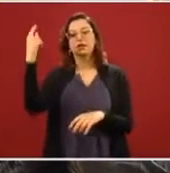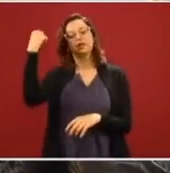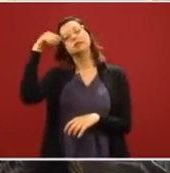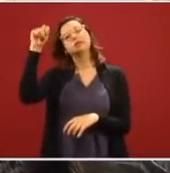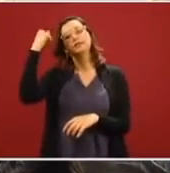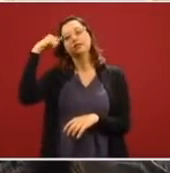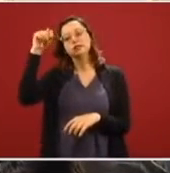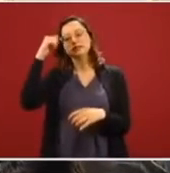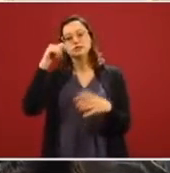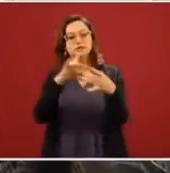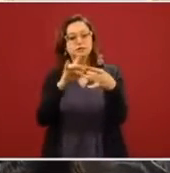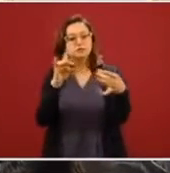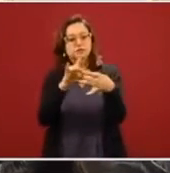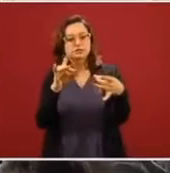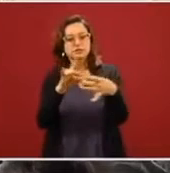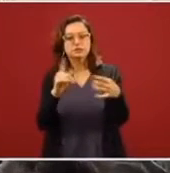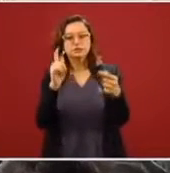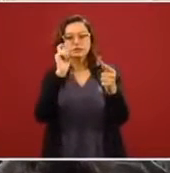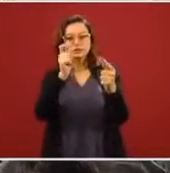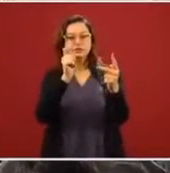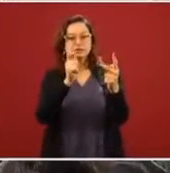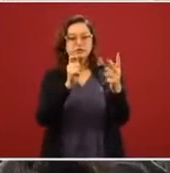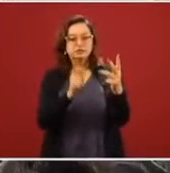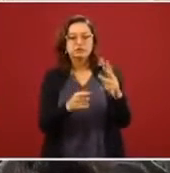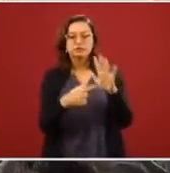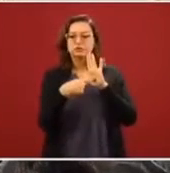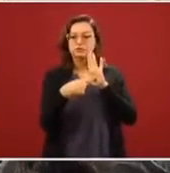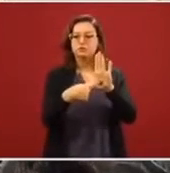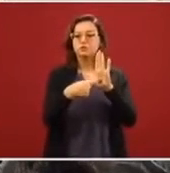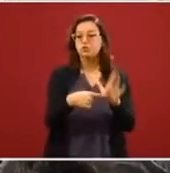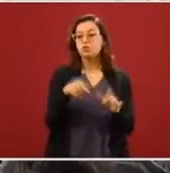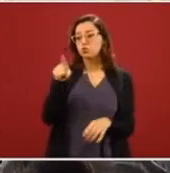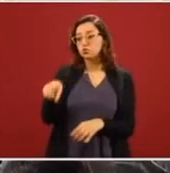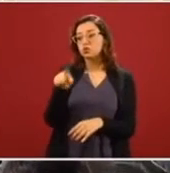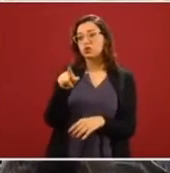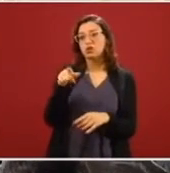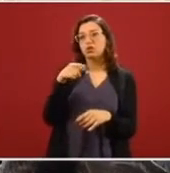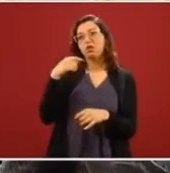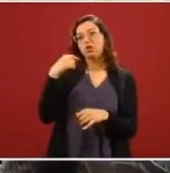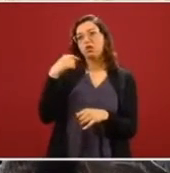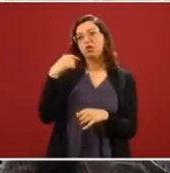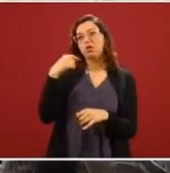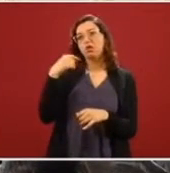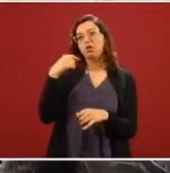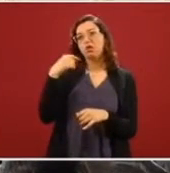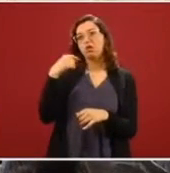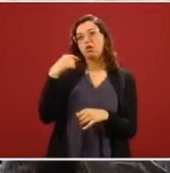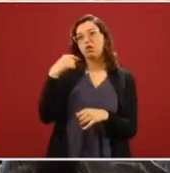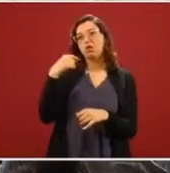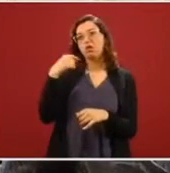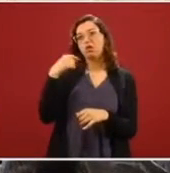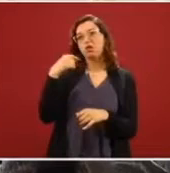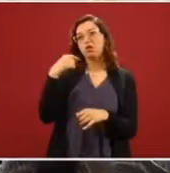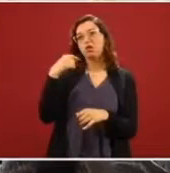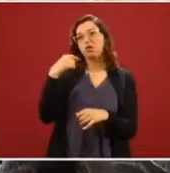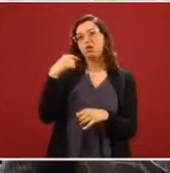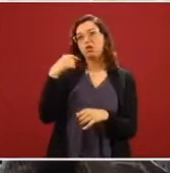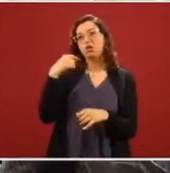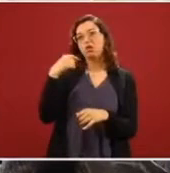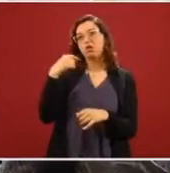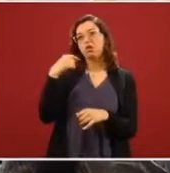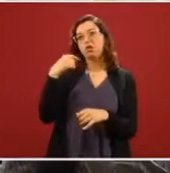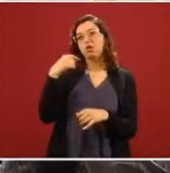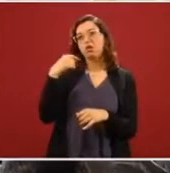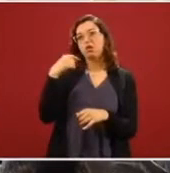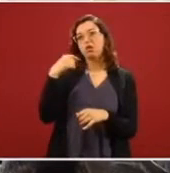y no information. distraerse con interpretaciones de otra naturaleza. And so that we won't have interpretations of another